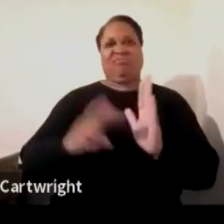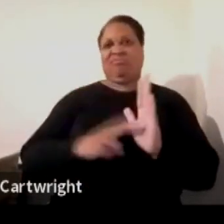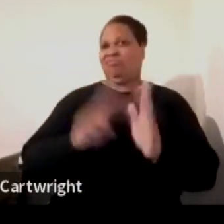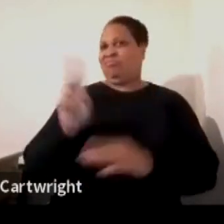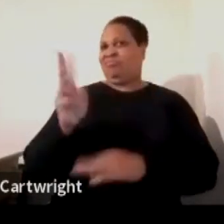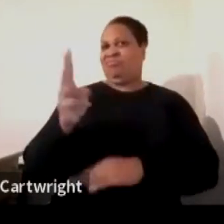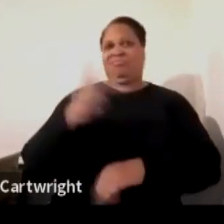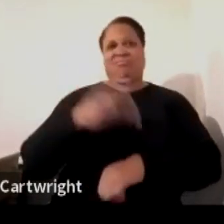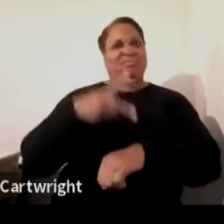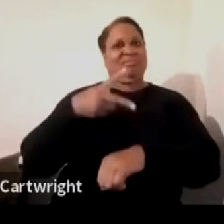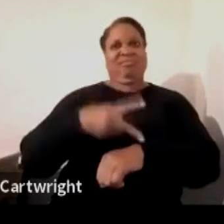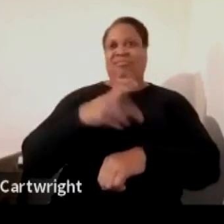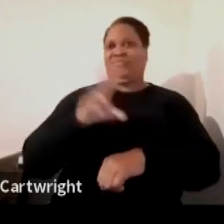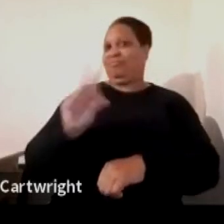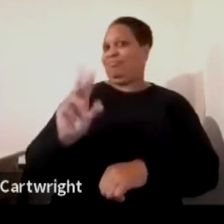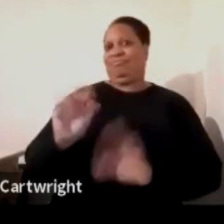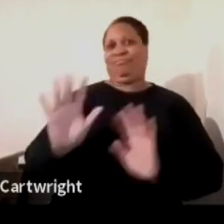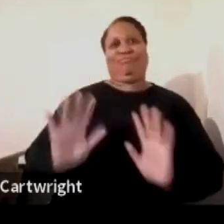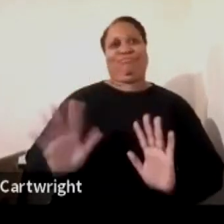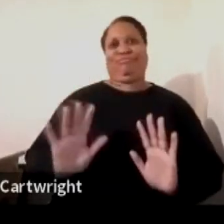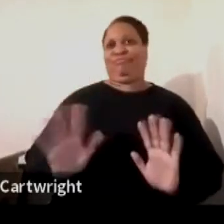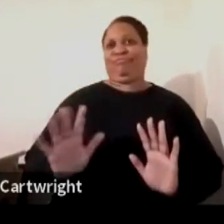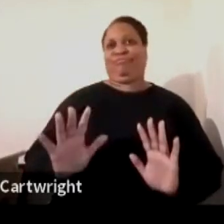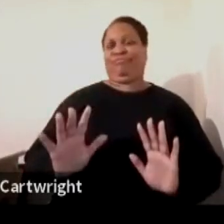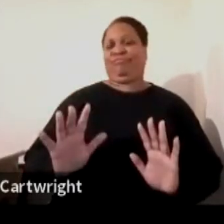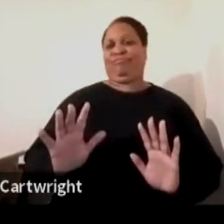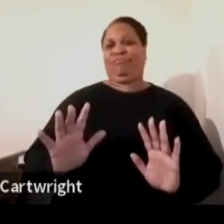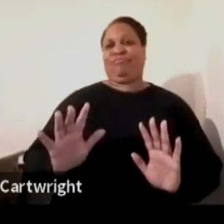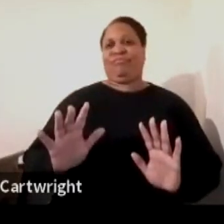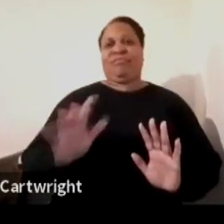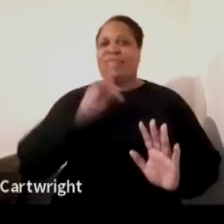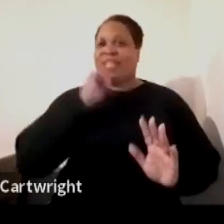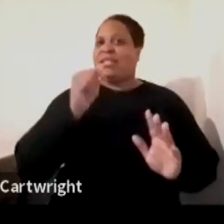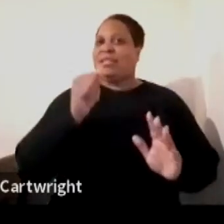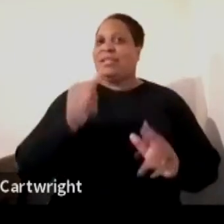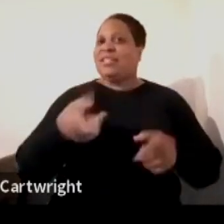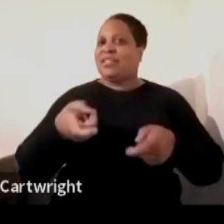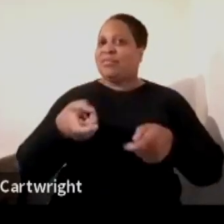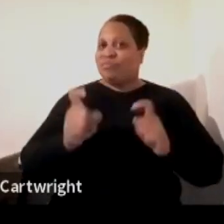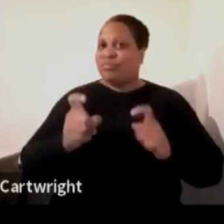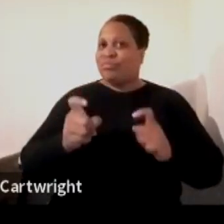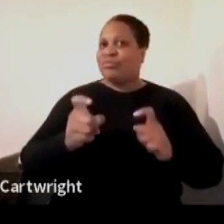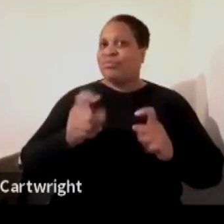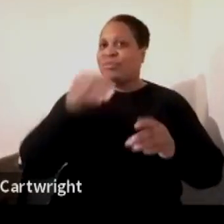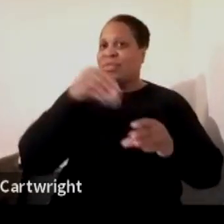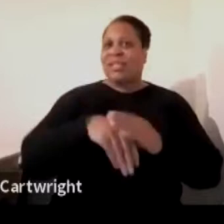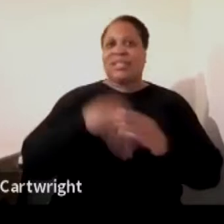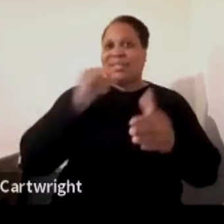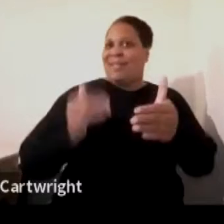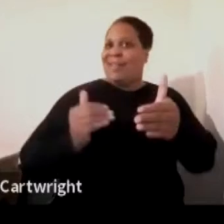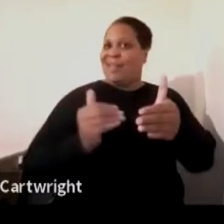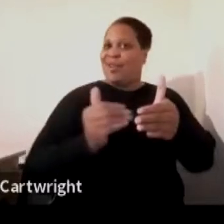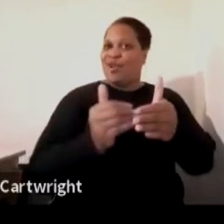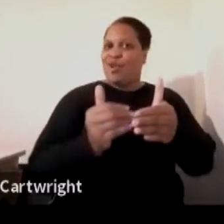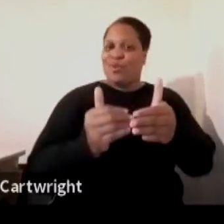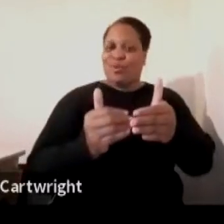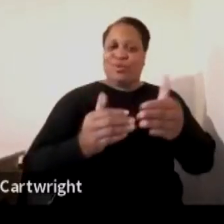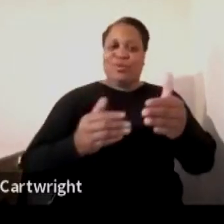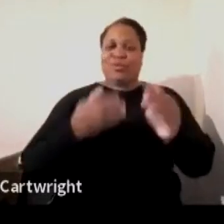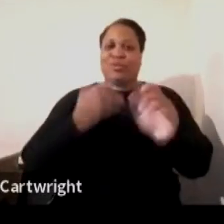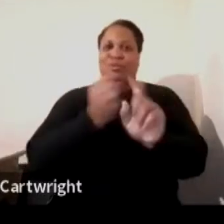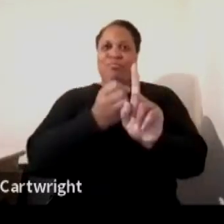just duplicating the entry, and that doesn't bring you any closer to the front of the queue.